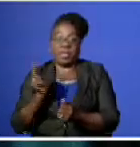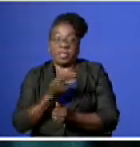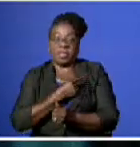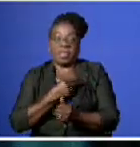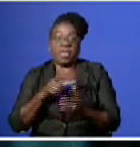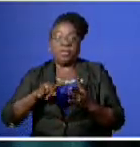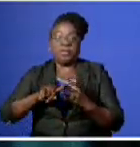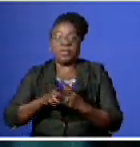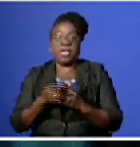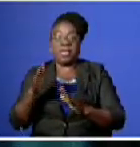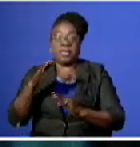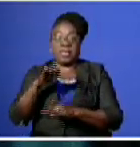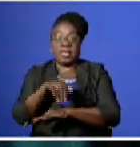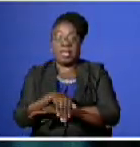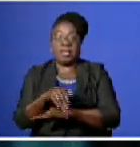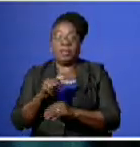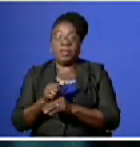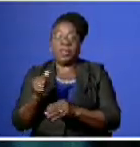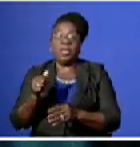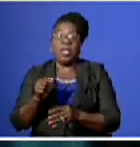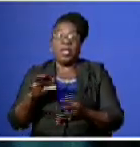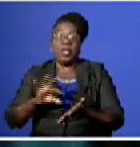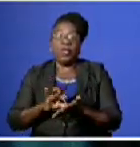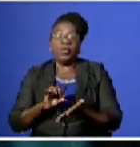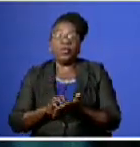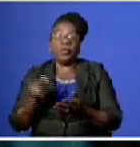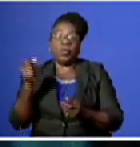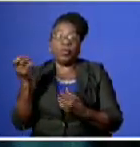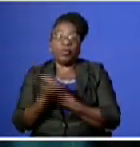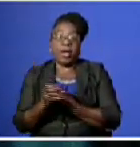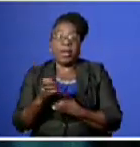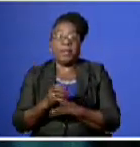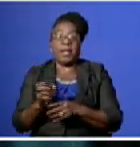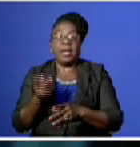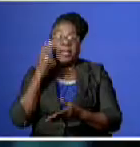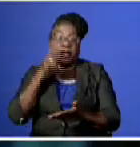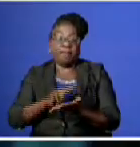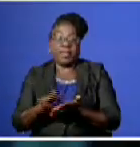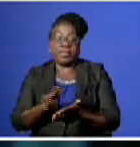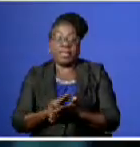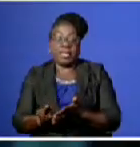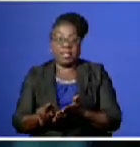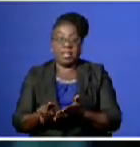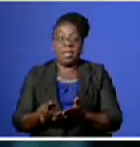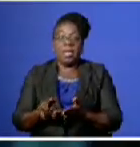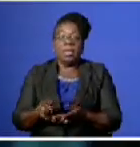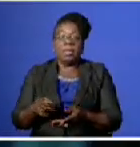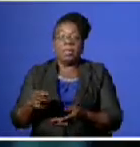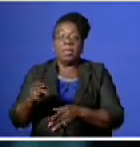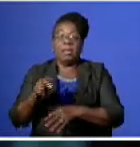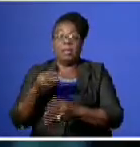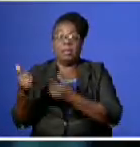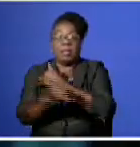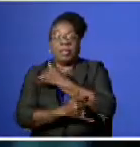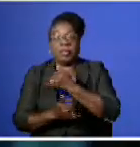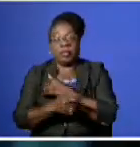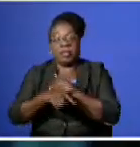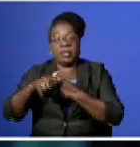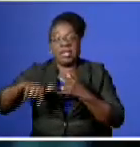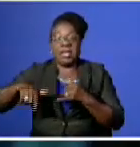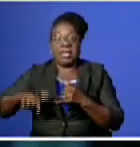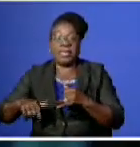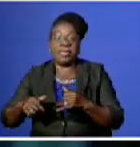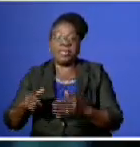We begin tonight with news from the crime beat as detectives here in the Capitol are investigating the circumstances of the country's latest homicide.